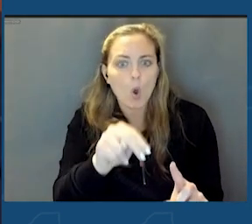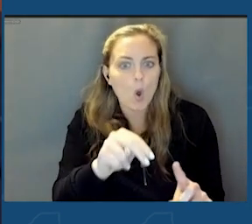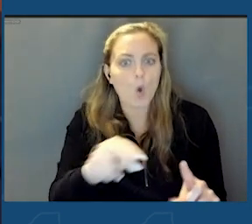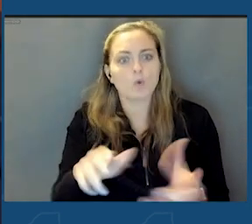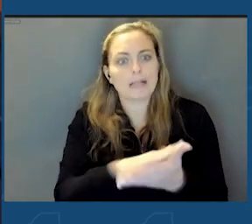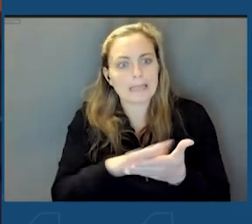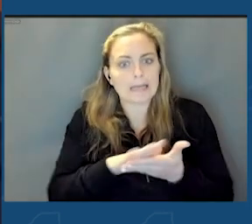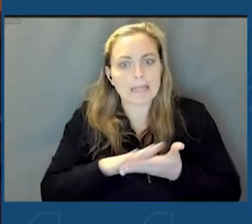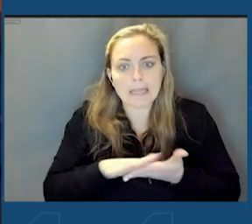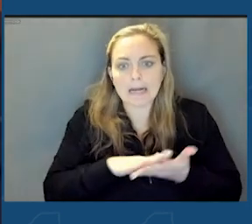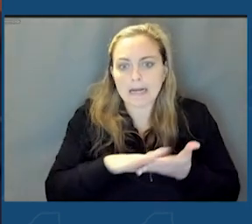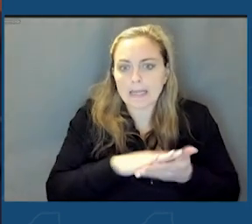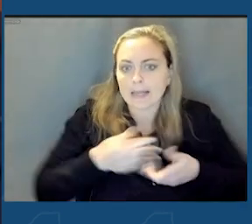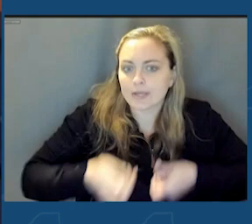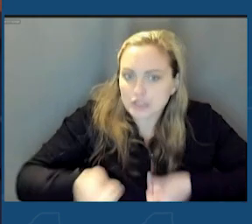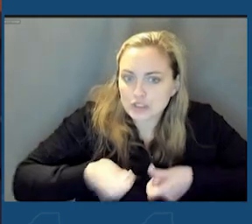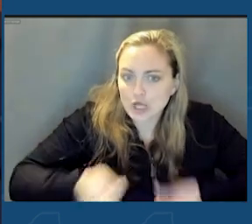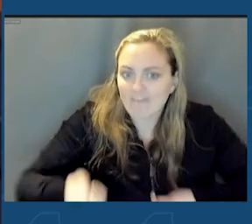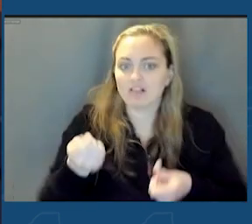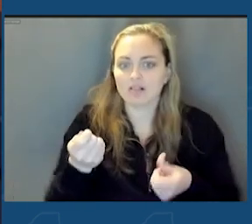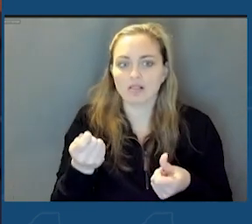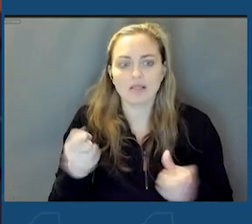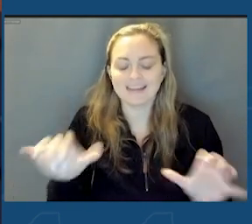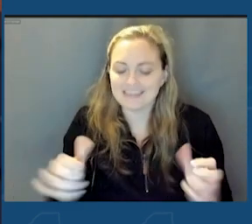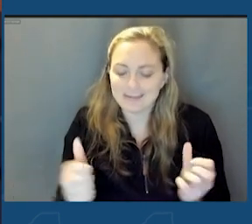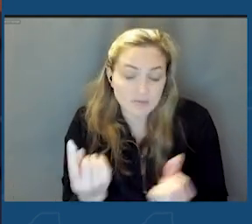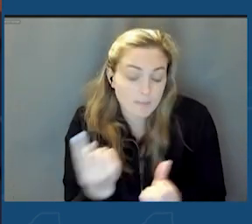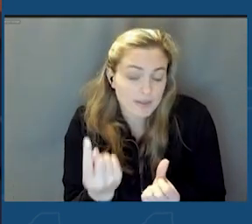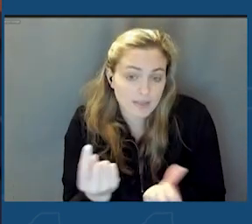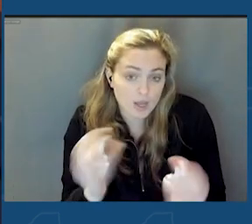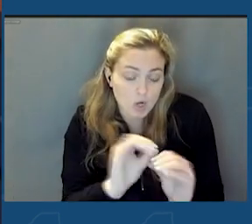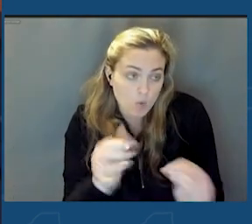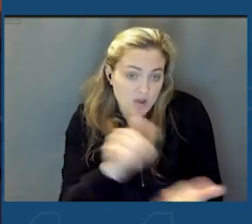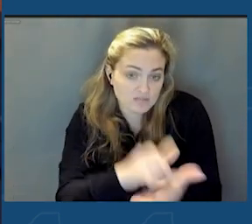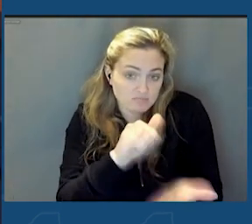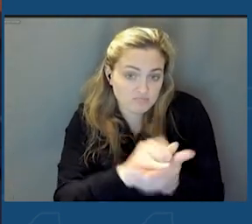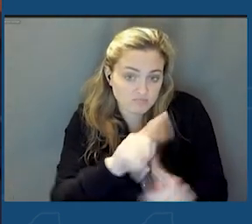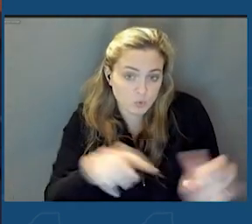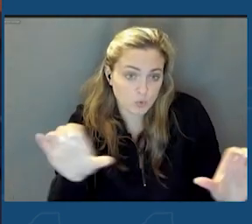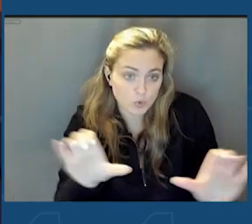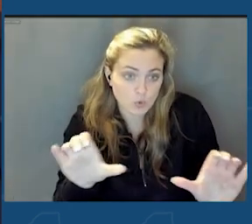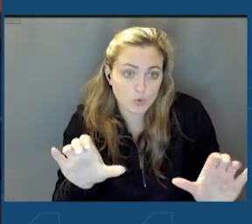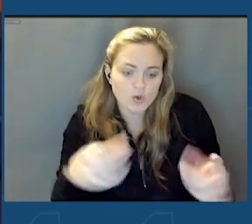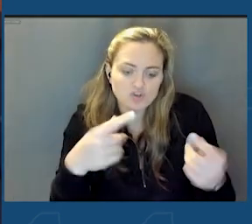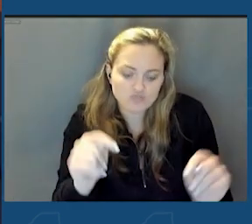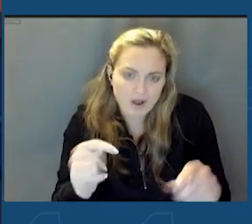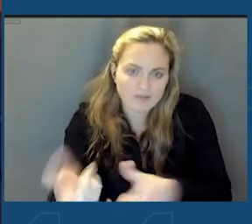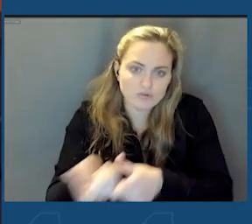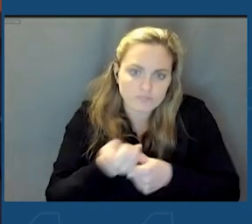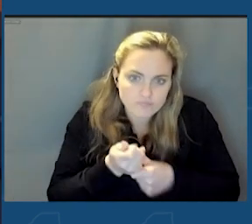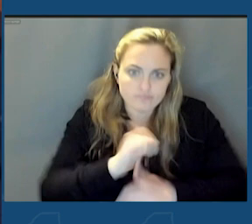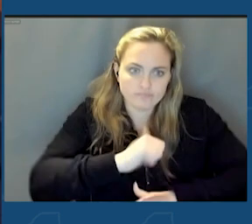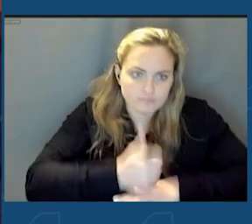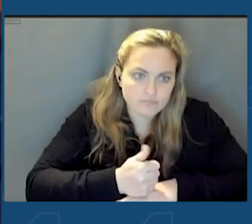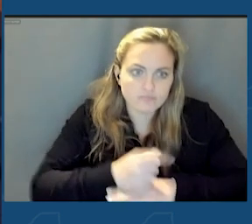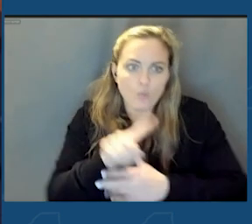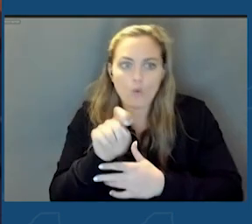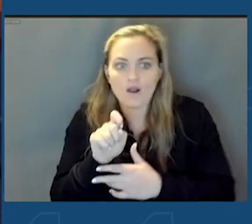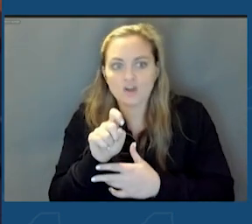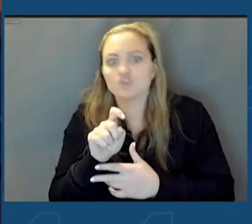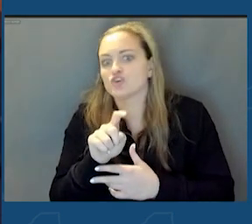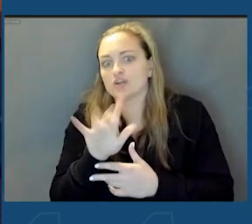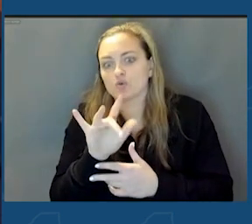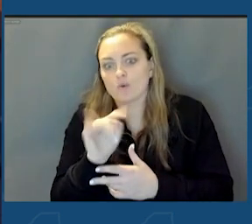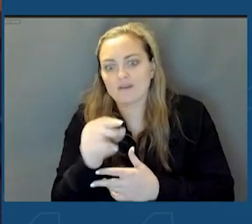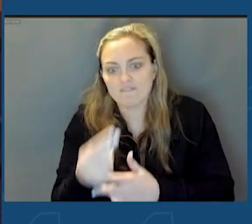own shovels, and did what nobody else could do, and tried to bring it in and make 125th Street